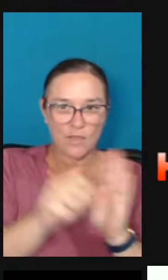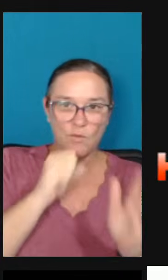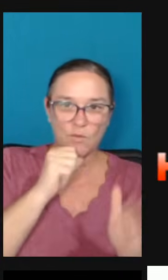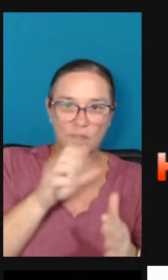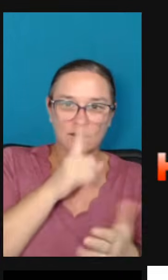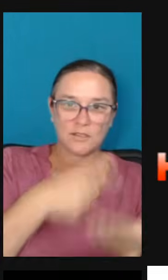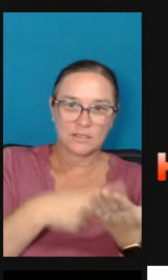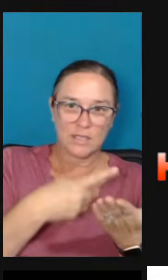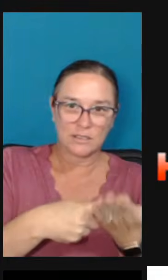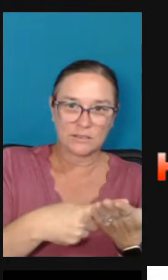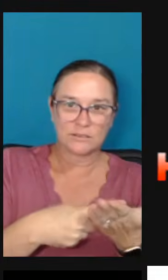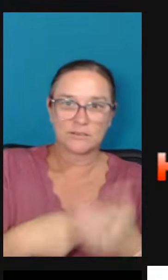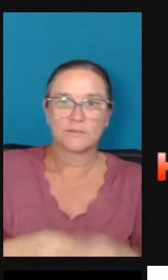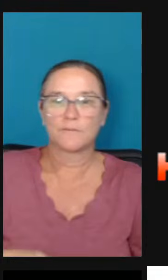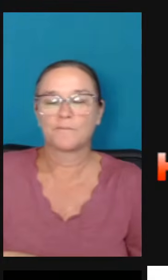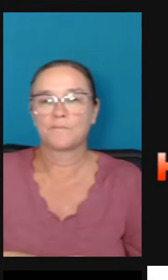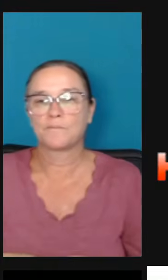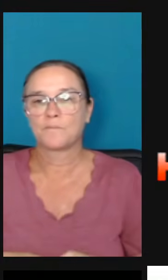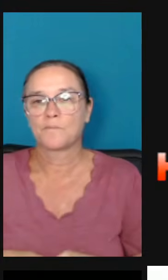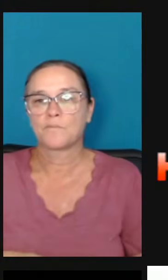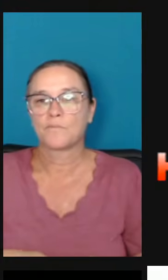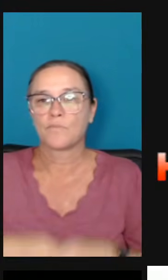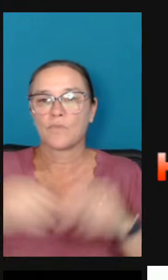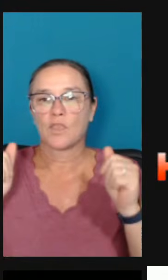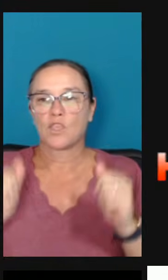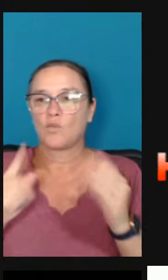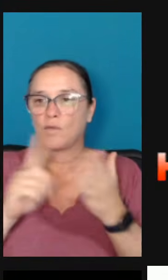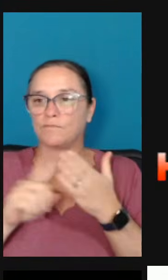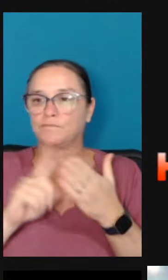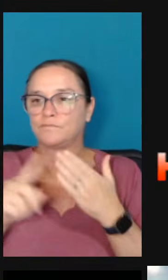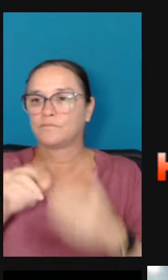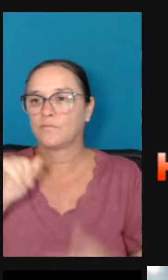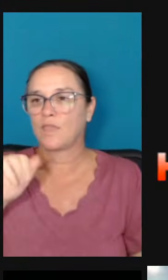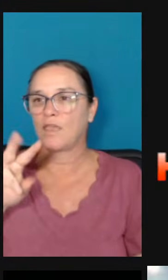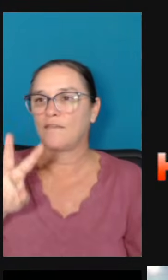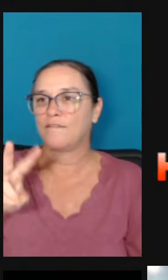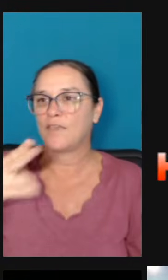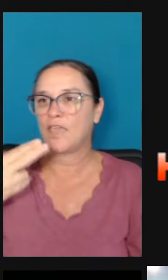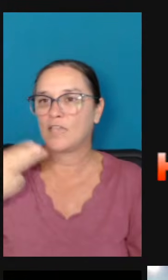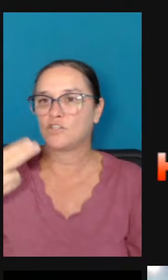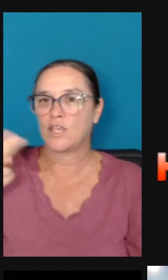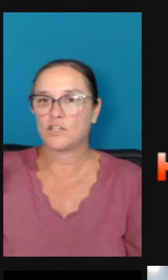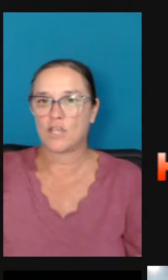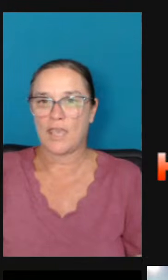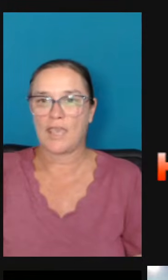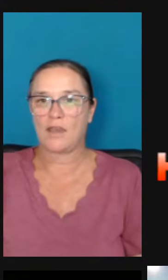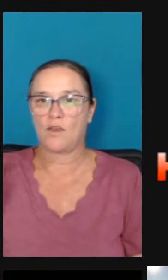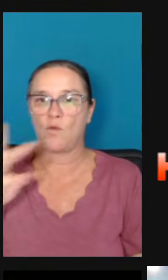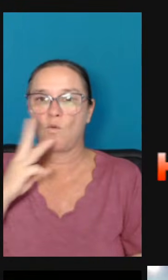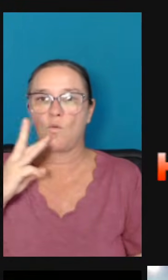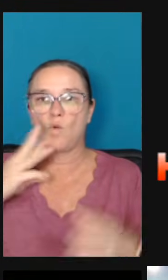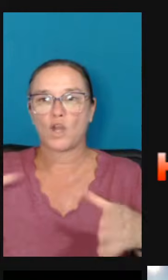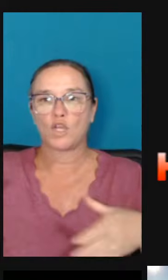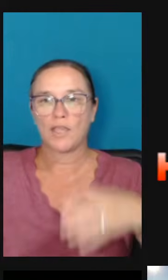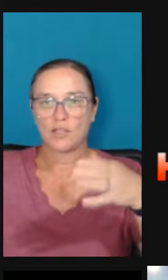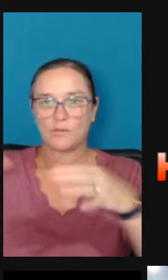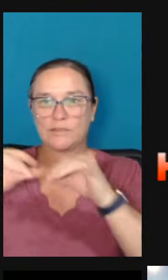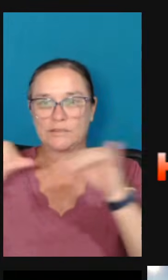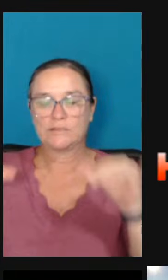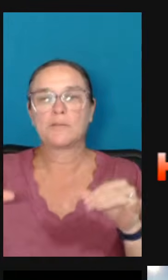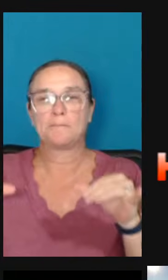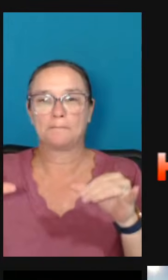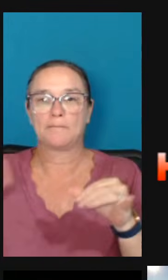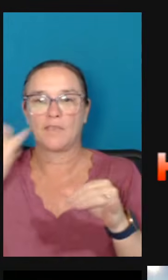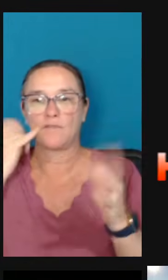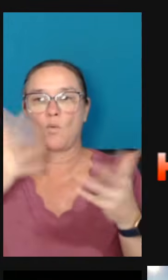right? And et cetera, et cetera. So you can look up the IVHHN catchment systems as well if you want more information on